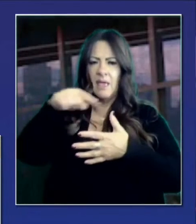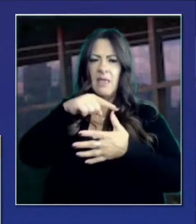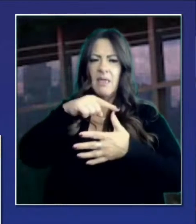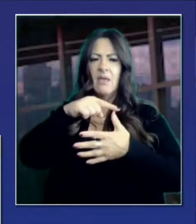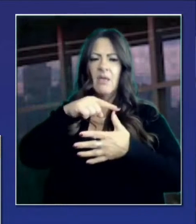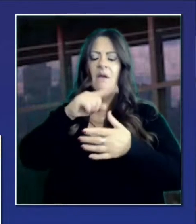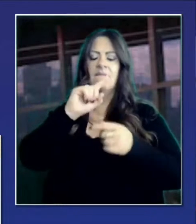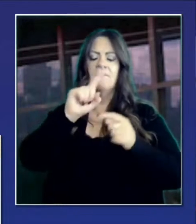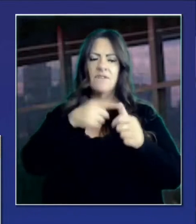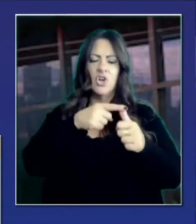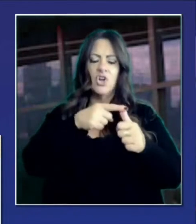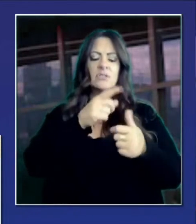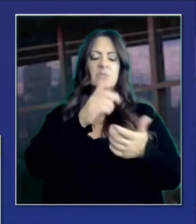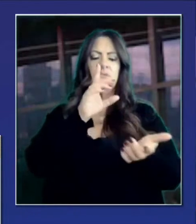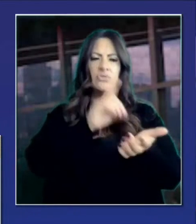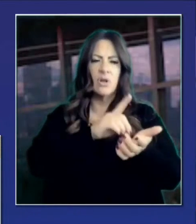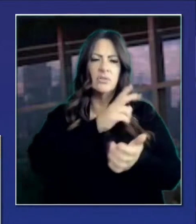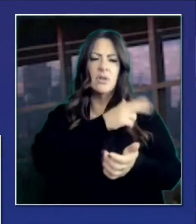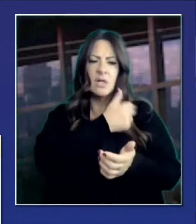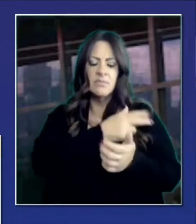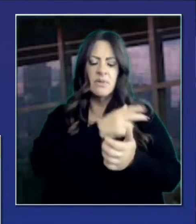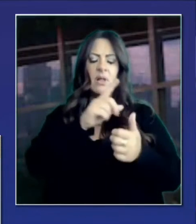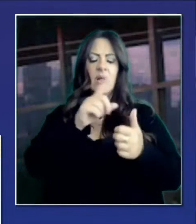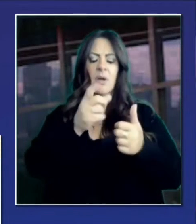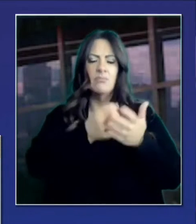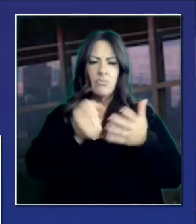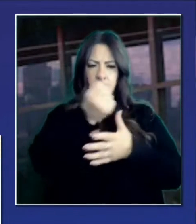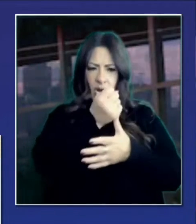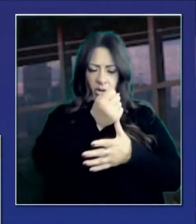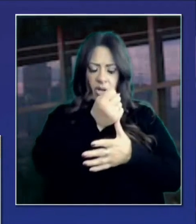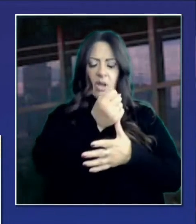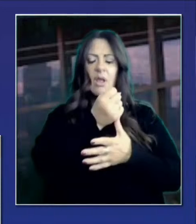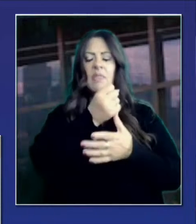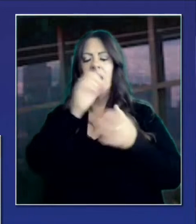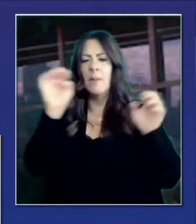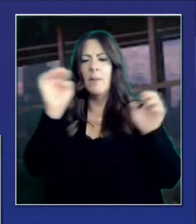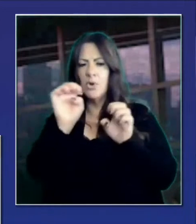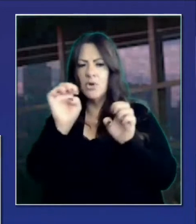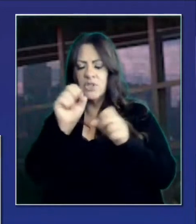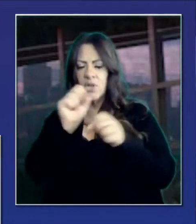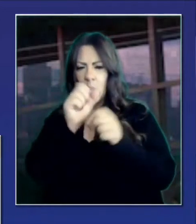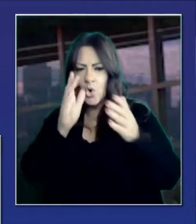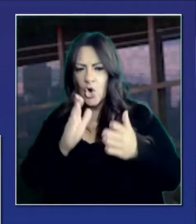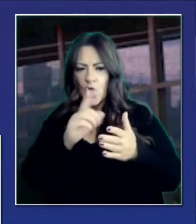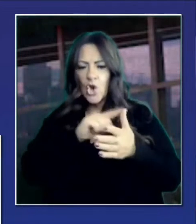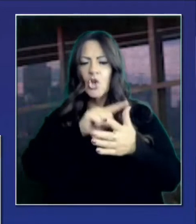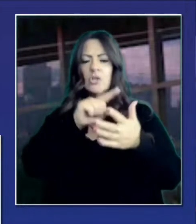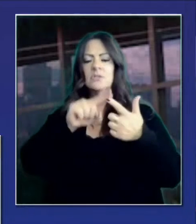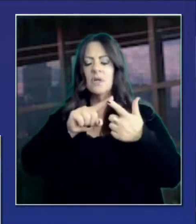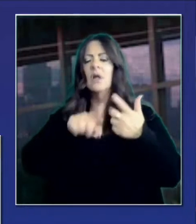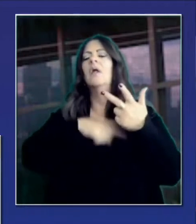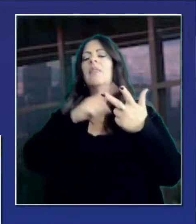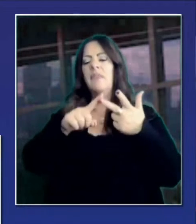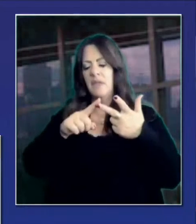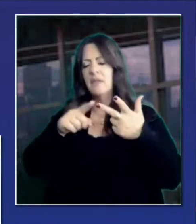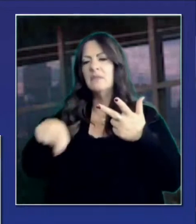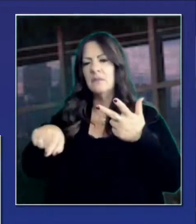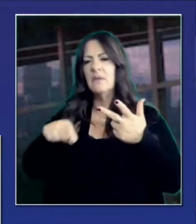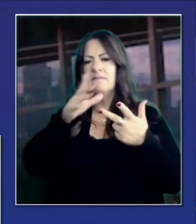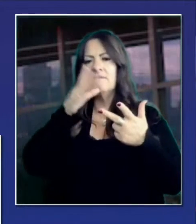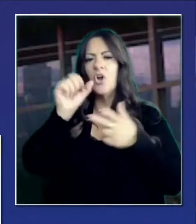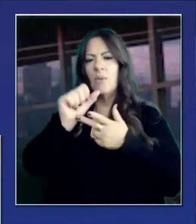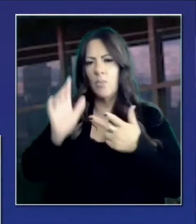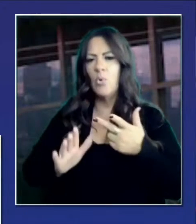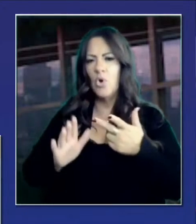prioritize first responders, continue to prioritize. There are hundreds of farm workers just today that I know are being vaccinated, as